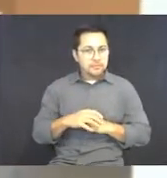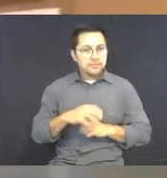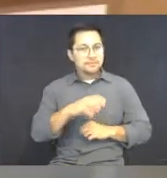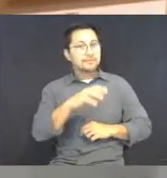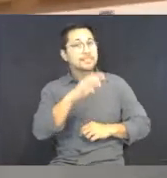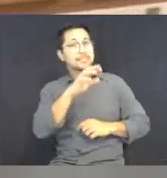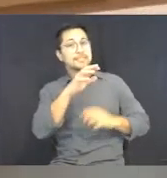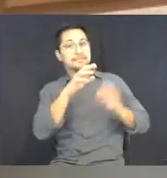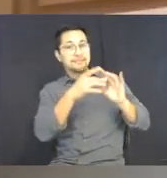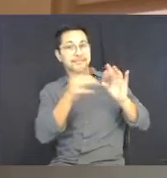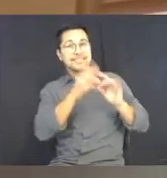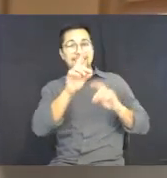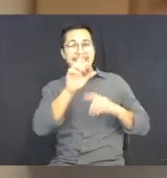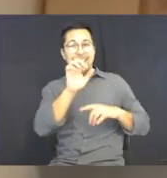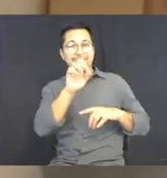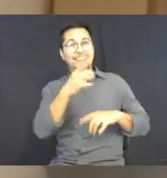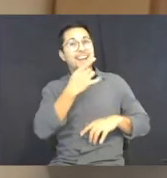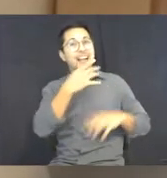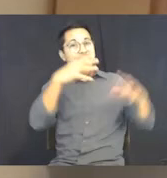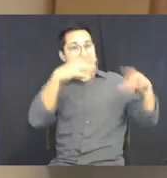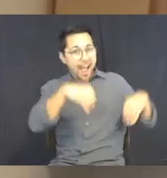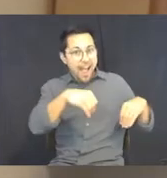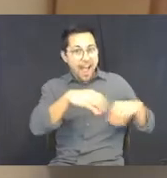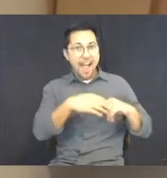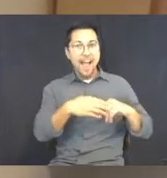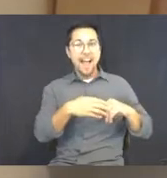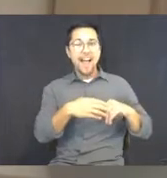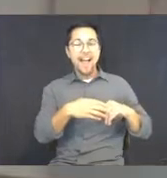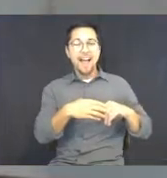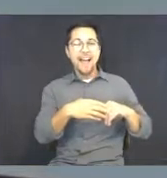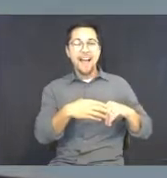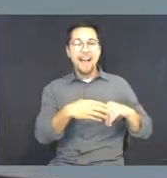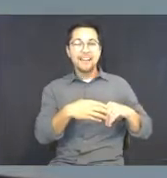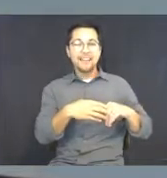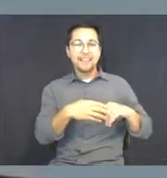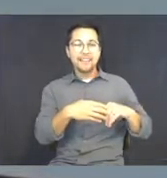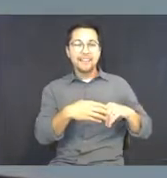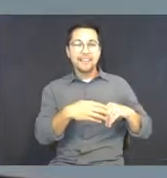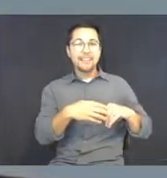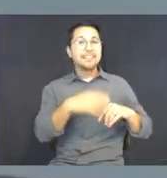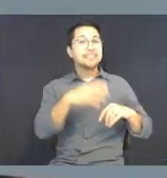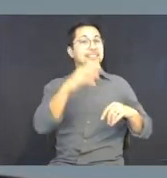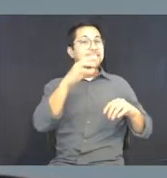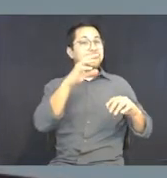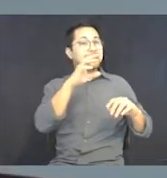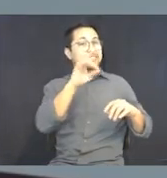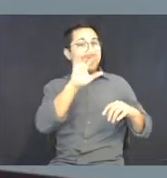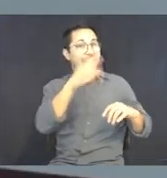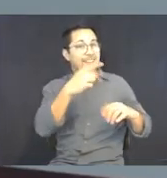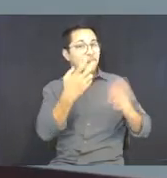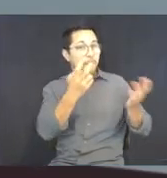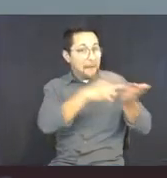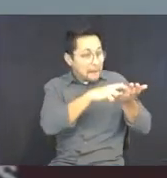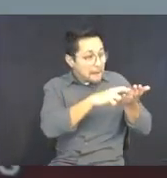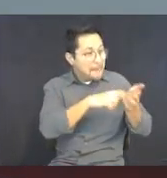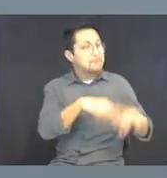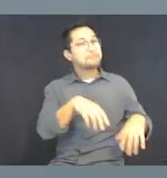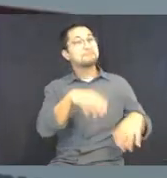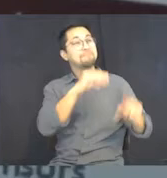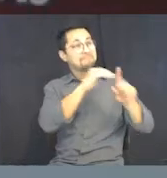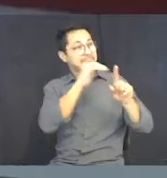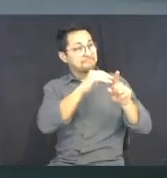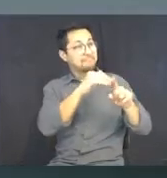The other piece is that I can track him through the computer, through the routine, whether I know it's prompting him or